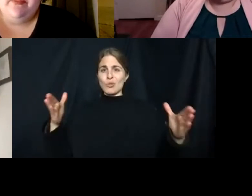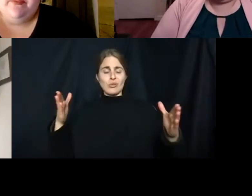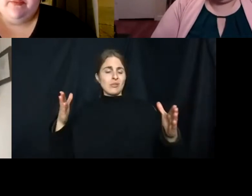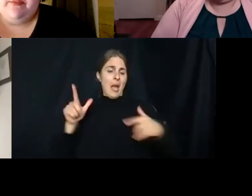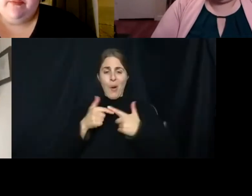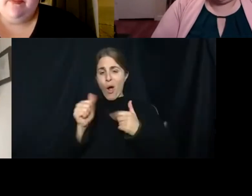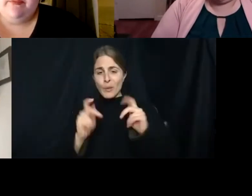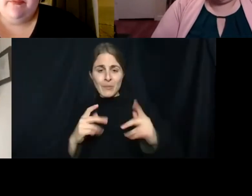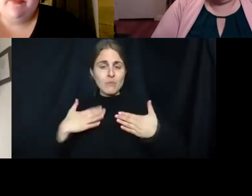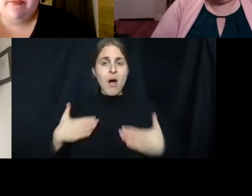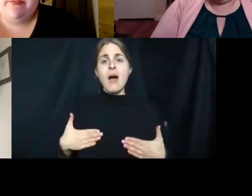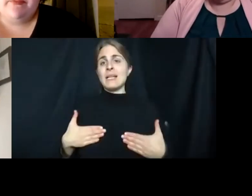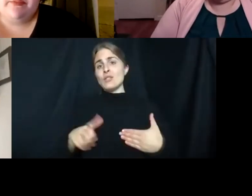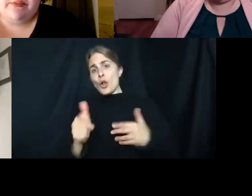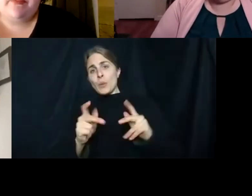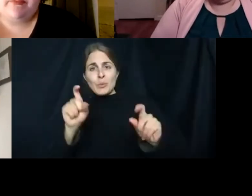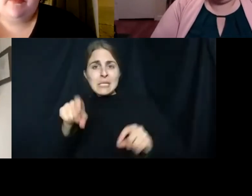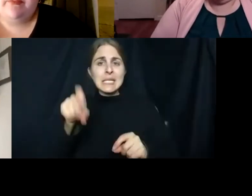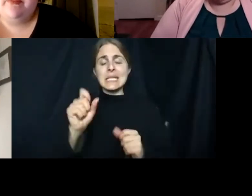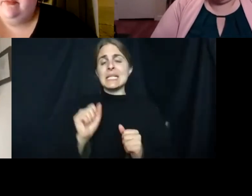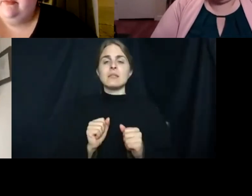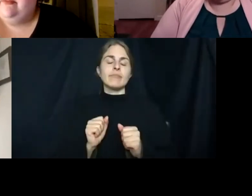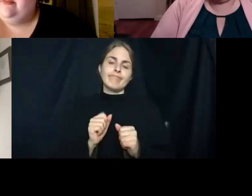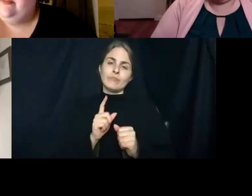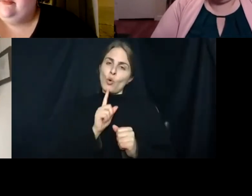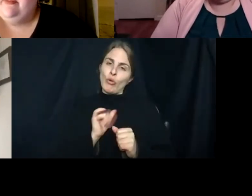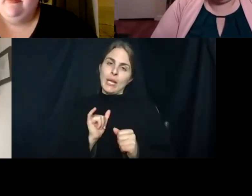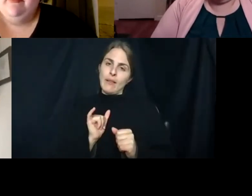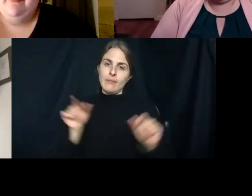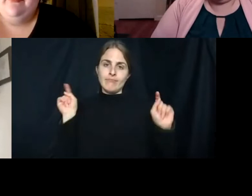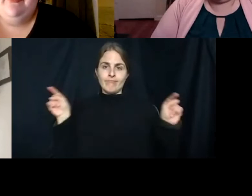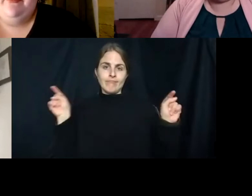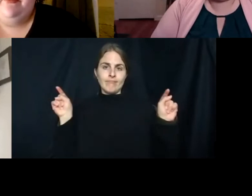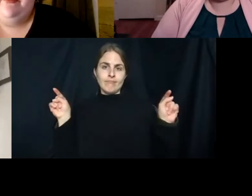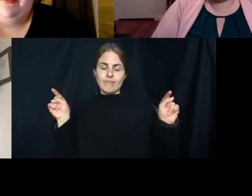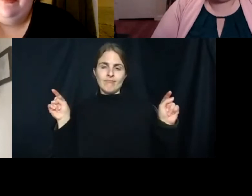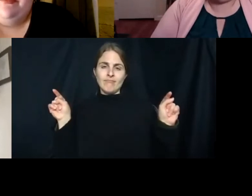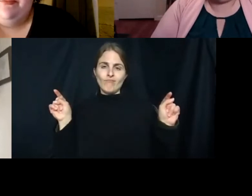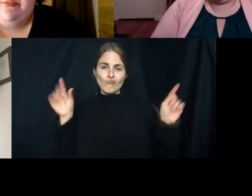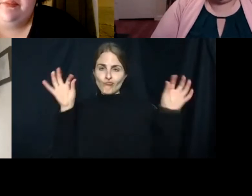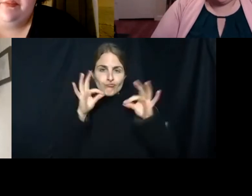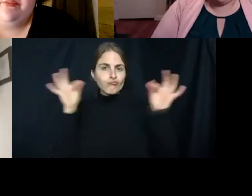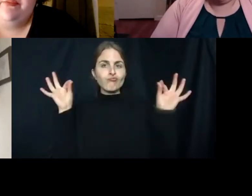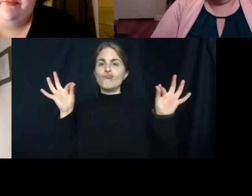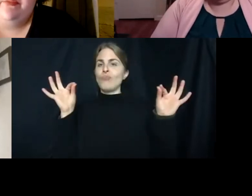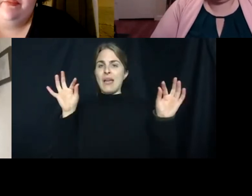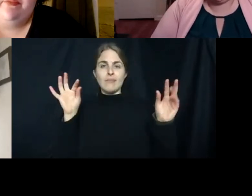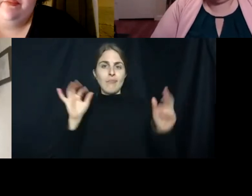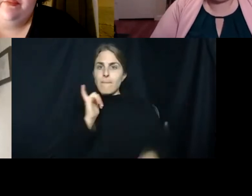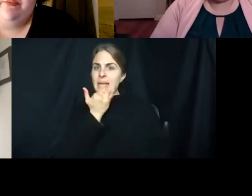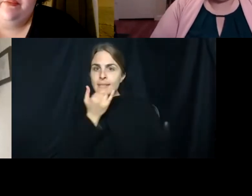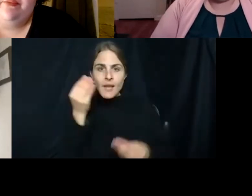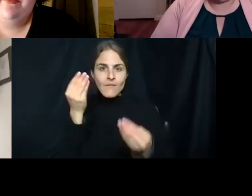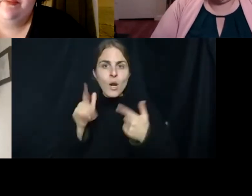on what people's needs are. And in reality, both groups are terribly uninformed and misinformed about weight, health,